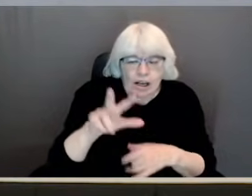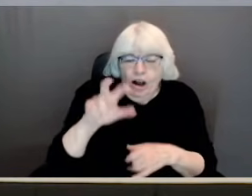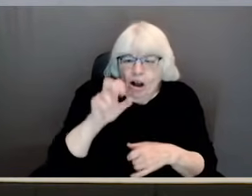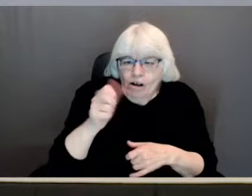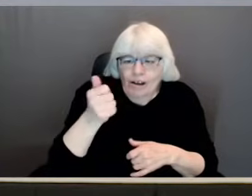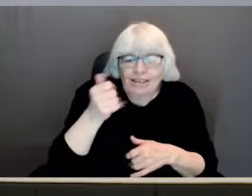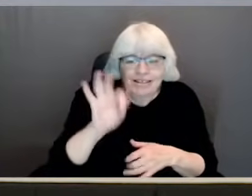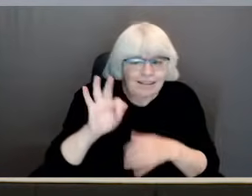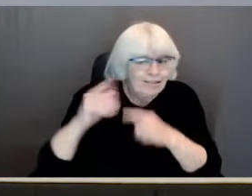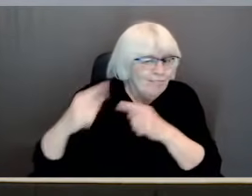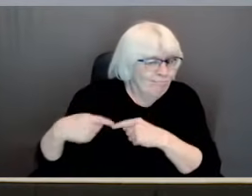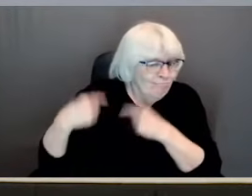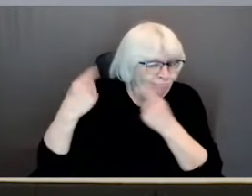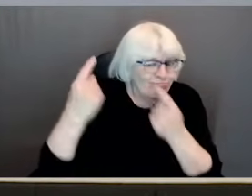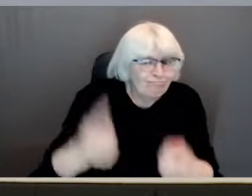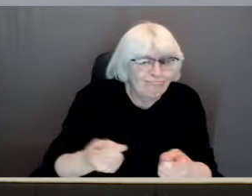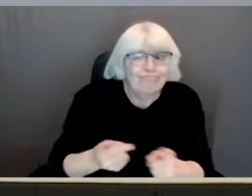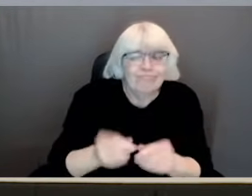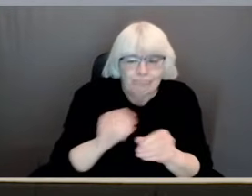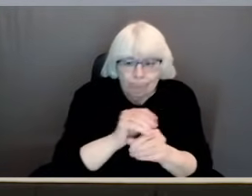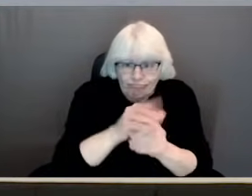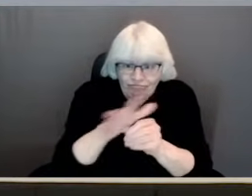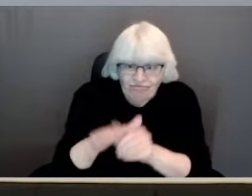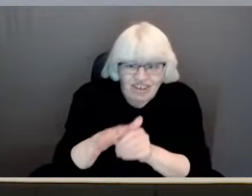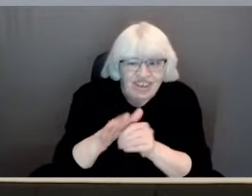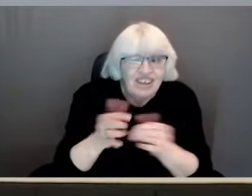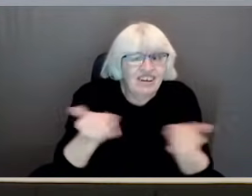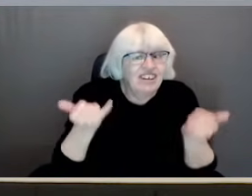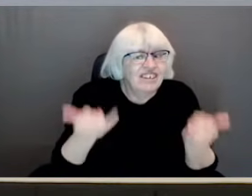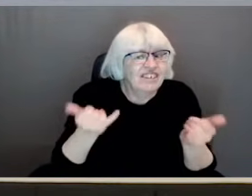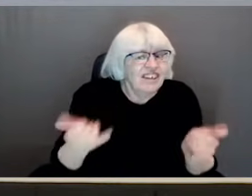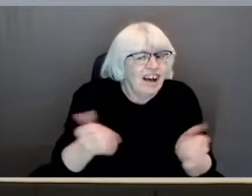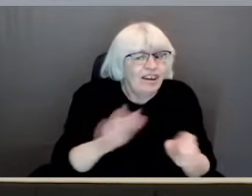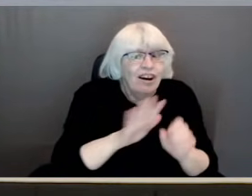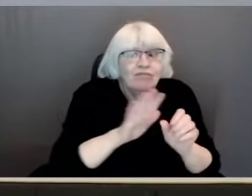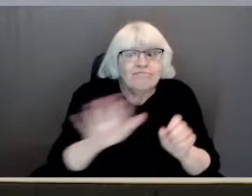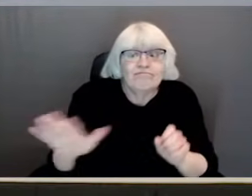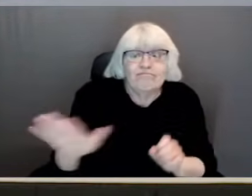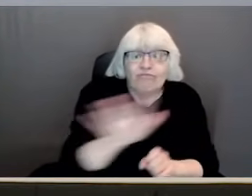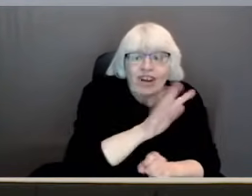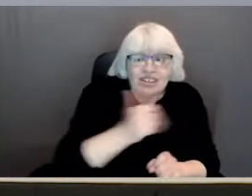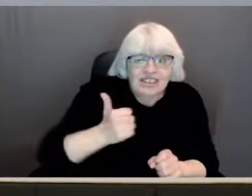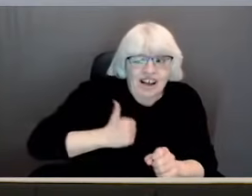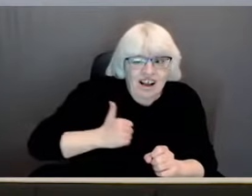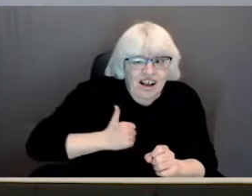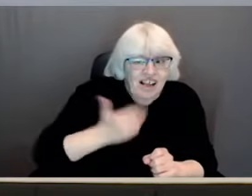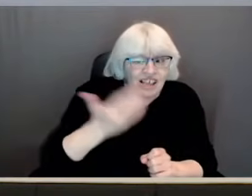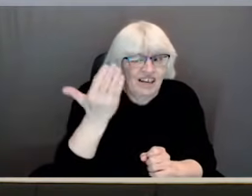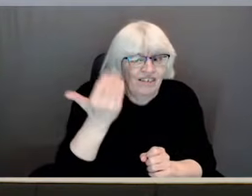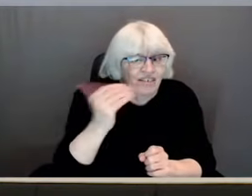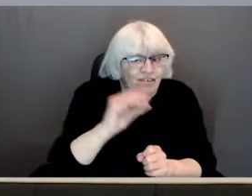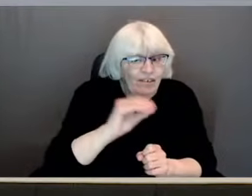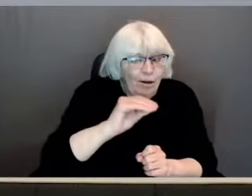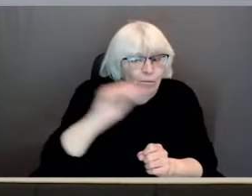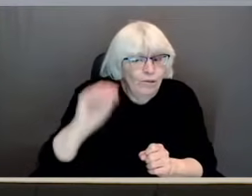direction, with a 15% decrease from last week. New case counts were down in most